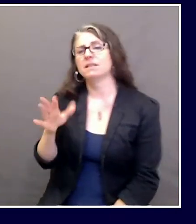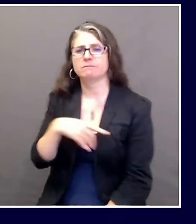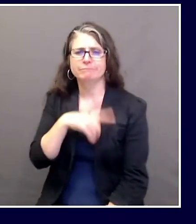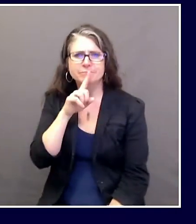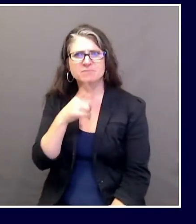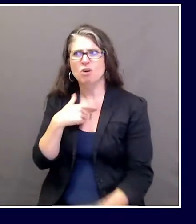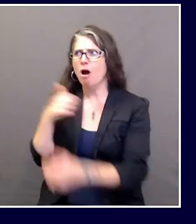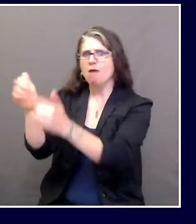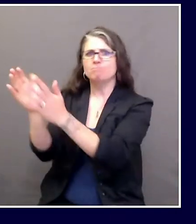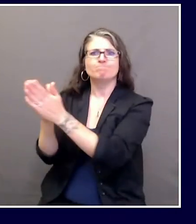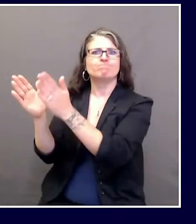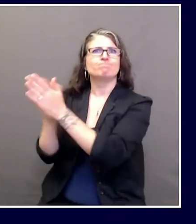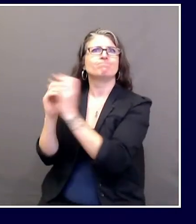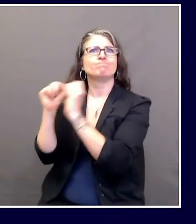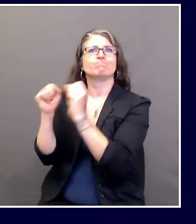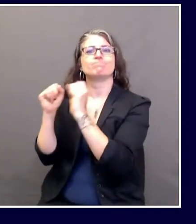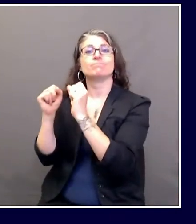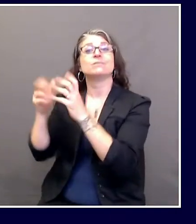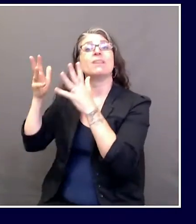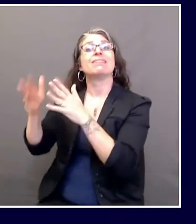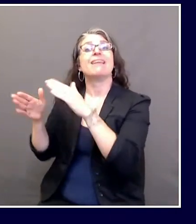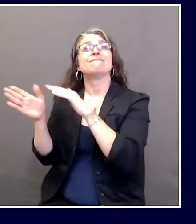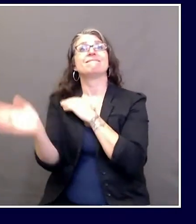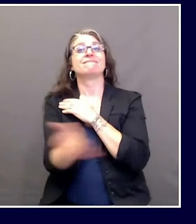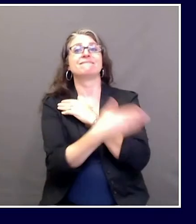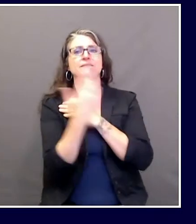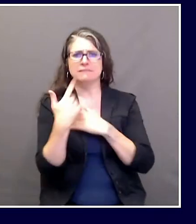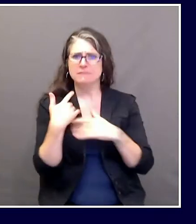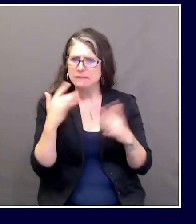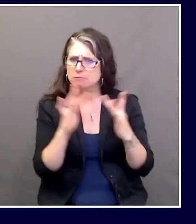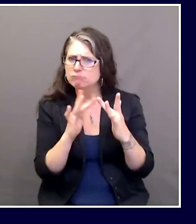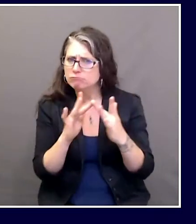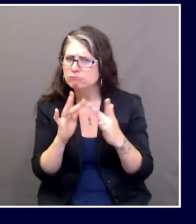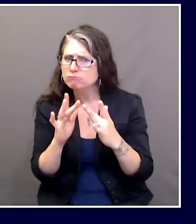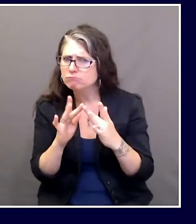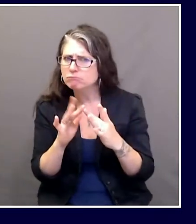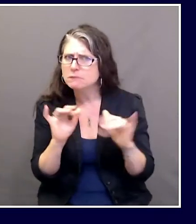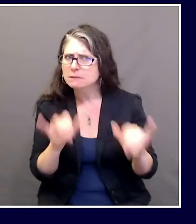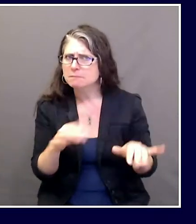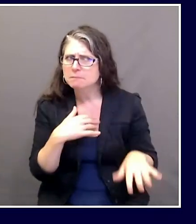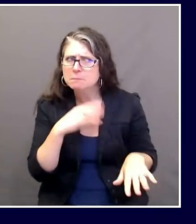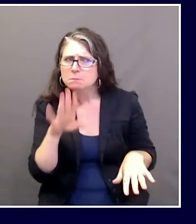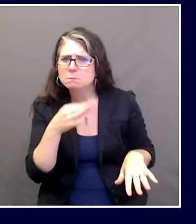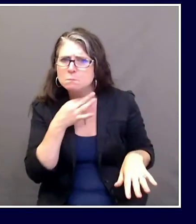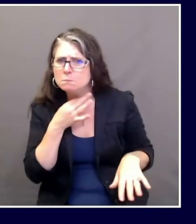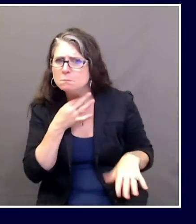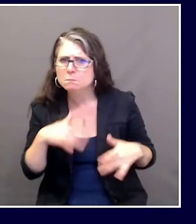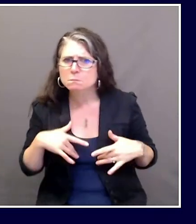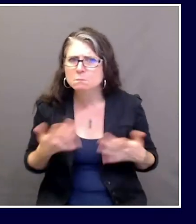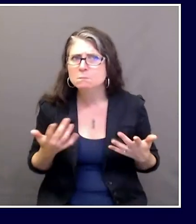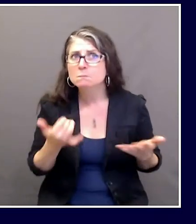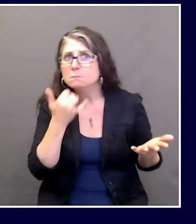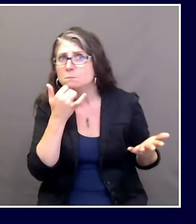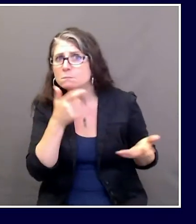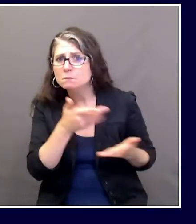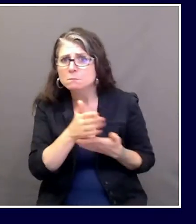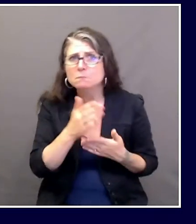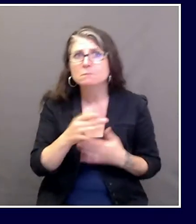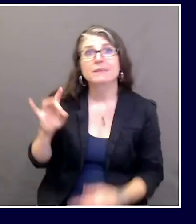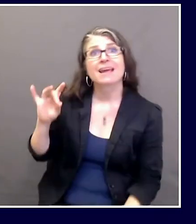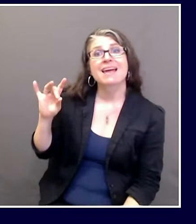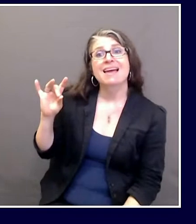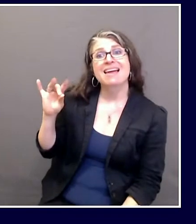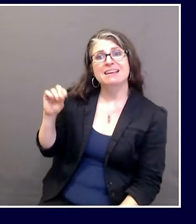them to figure out, as Commissioner Lambrew has said previously, who's not in that, who's in that 20% or in that 10% that hasn't